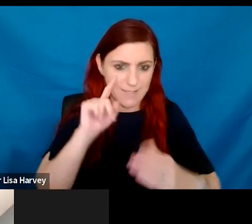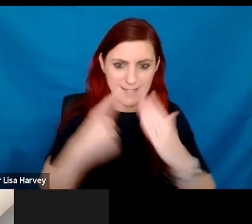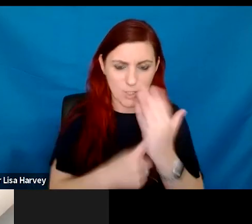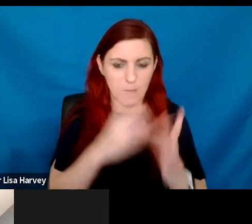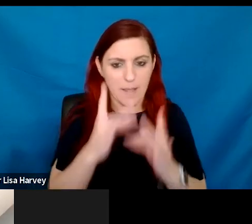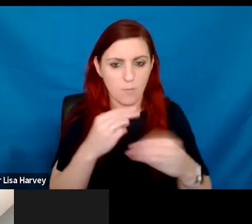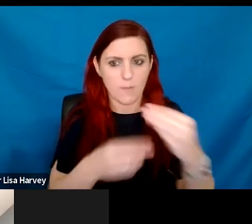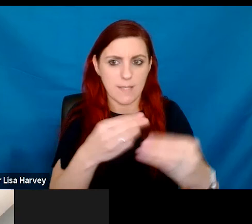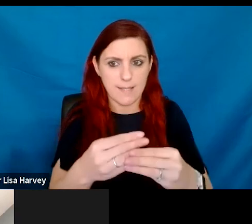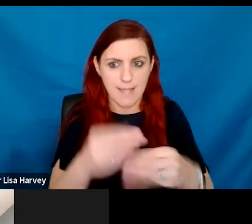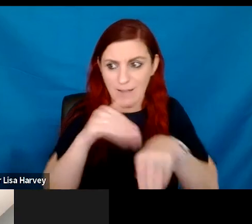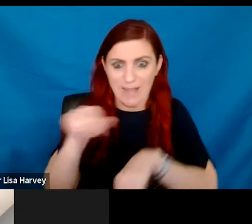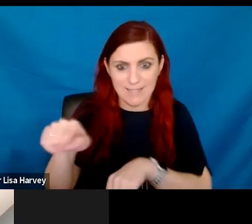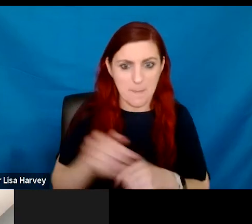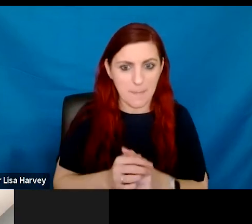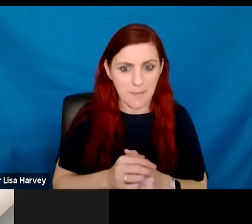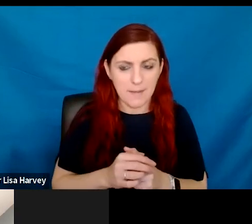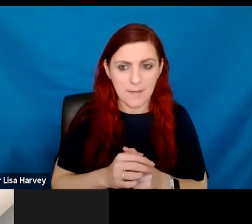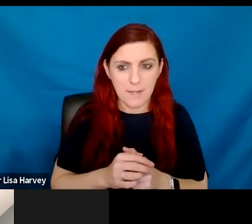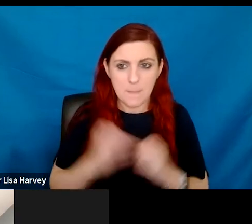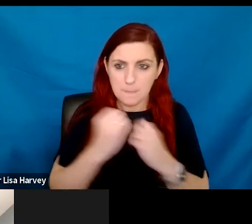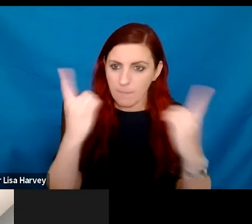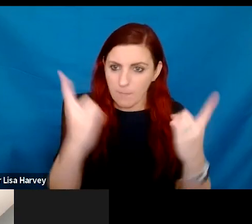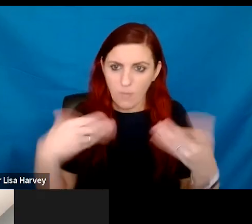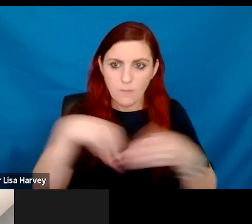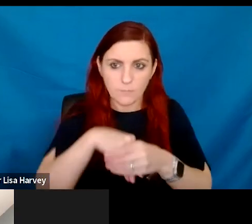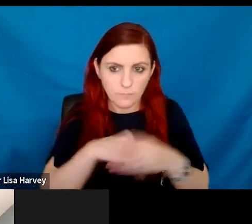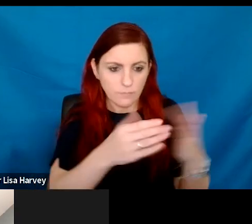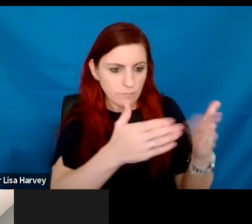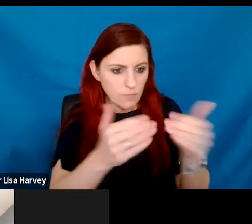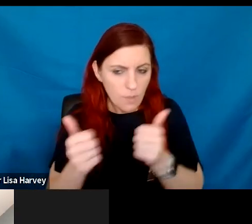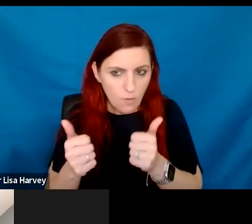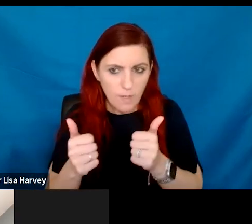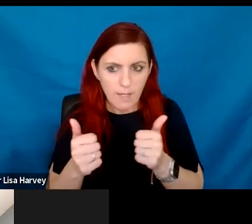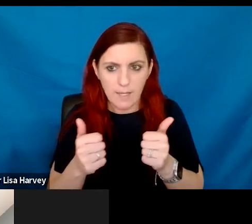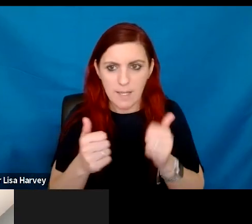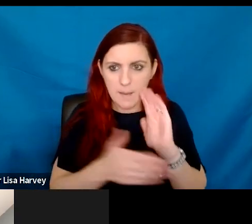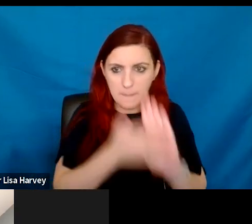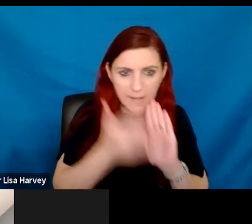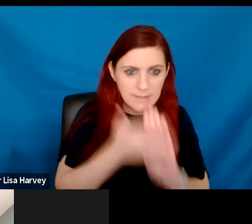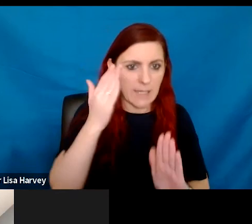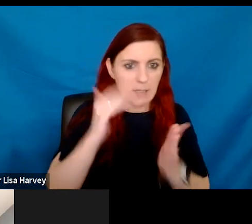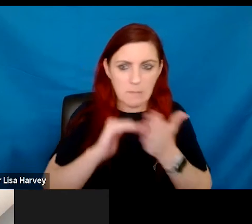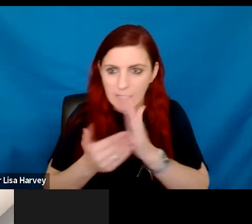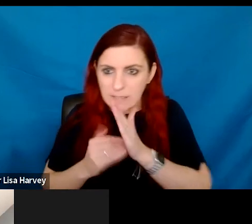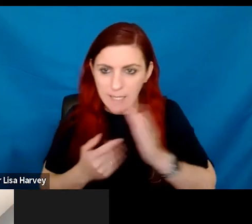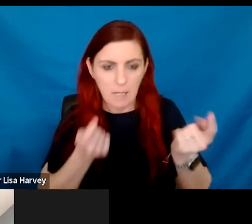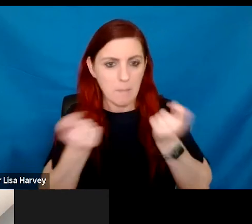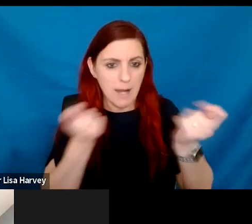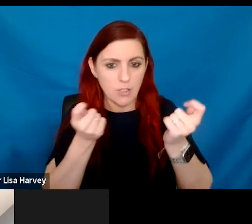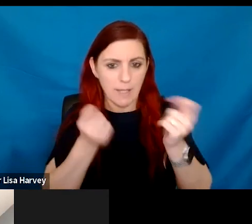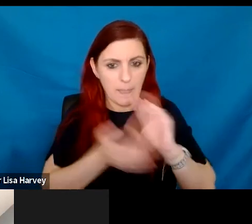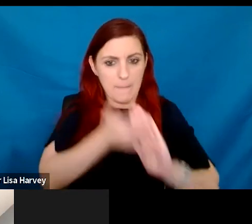that concerns them. Everyone involved in procuring, designing, building, maintaining, and managing the built